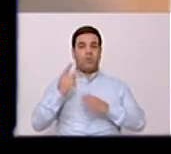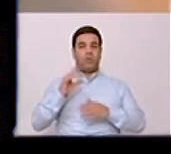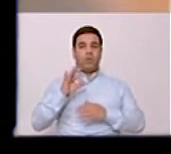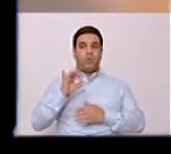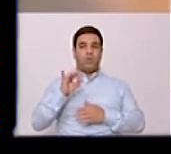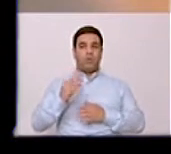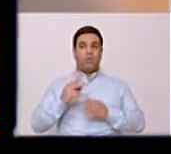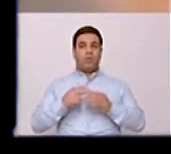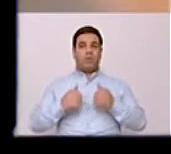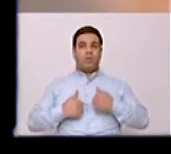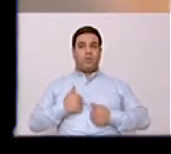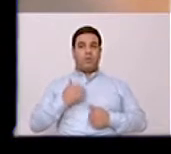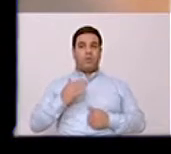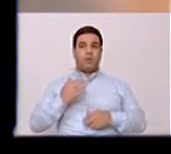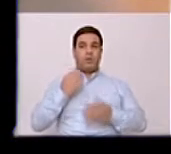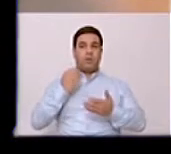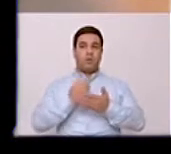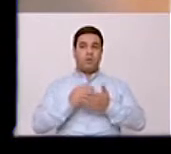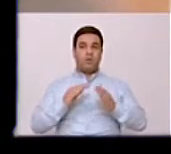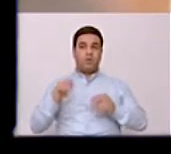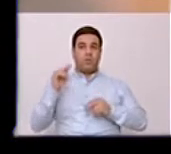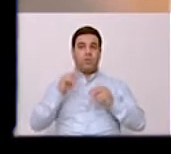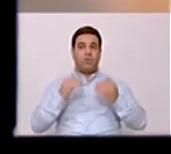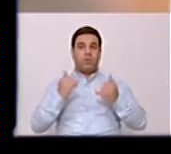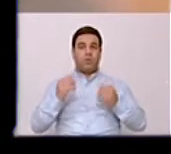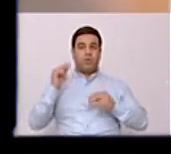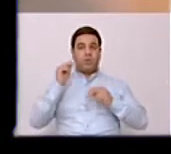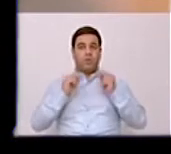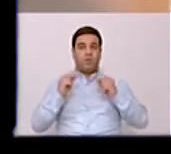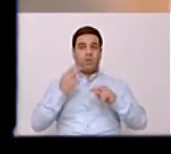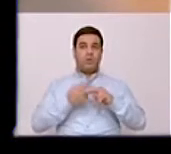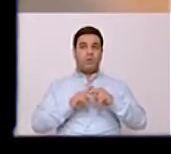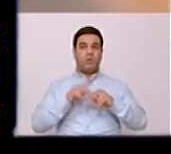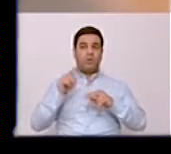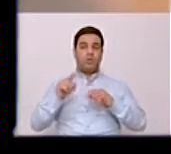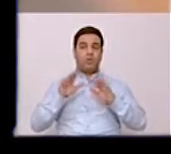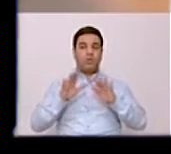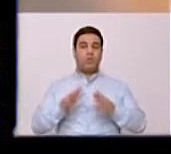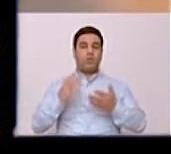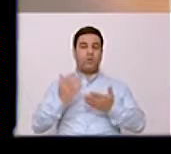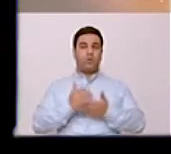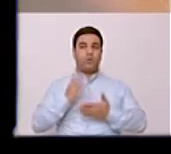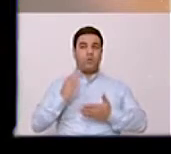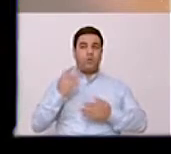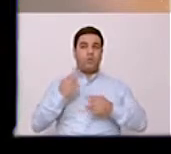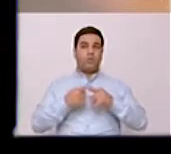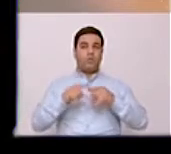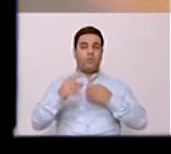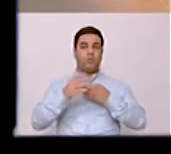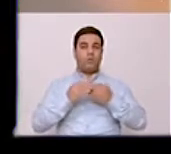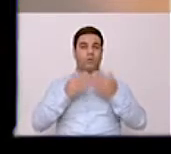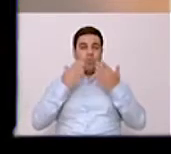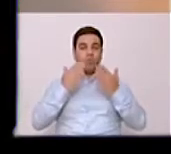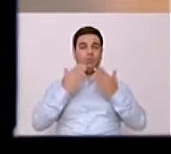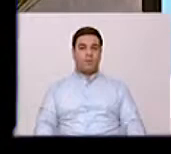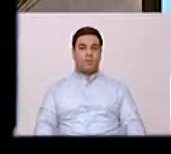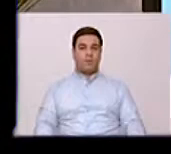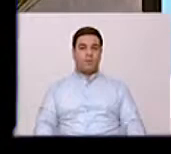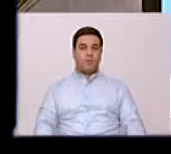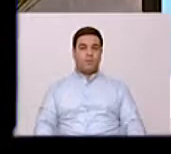sifatida gavdalanadi. Aziz o'quvchilar, hozir darsligimizdan aynan shu o'rinlarini topsak-da, birgalikda o'qib tahlil